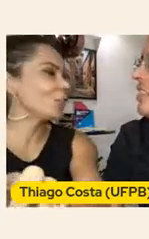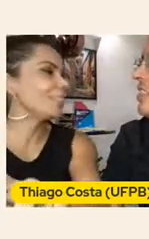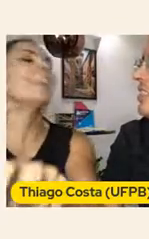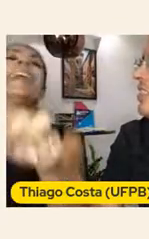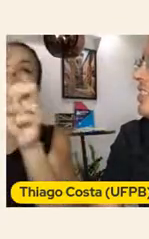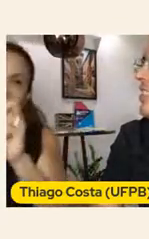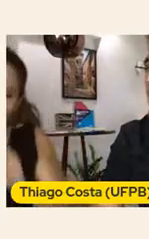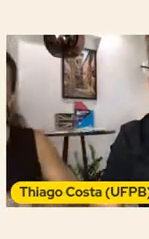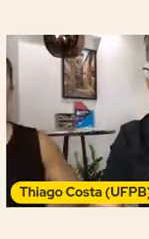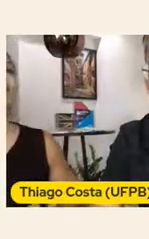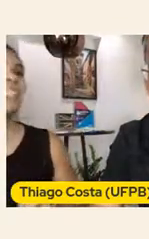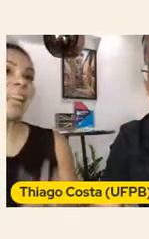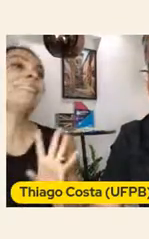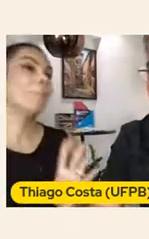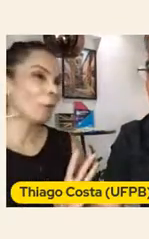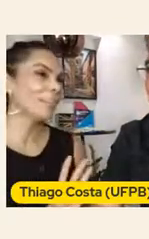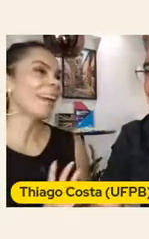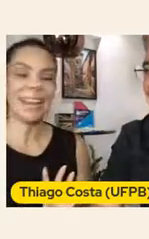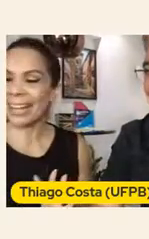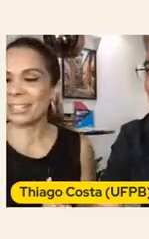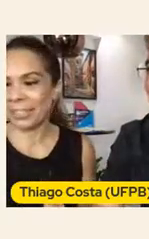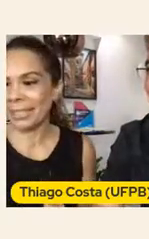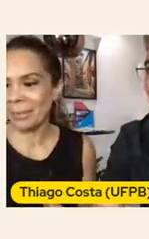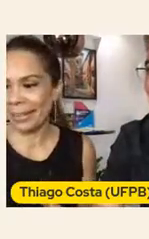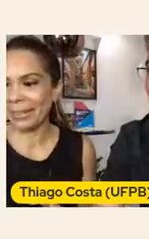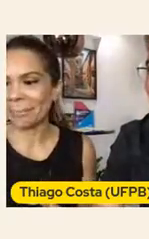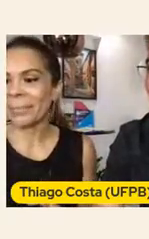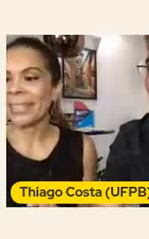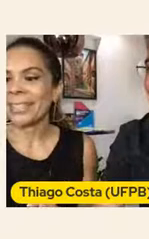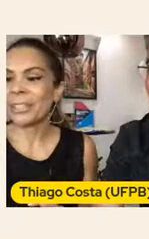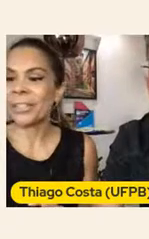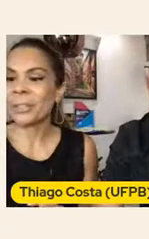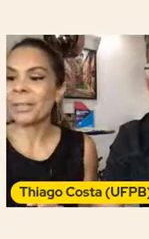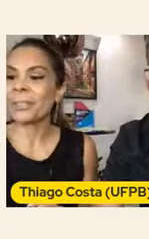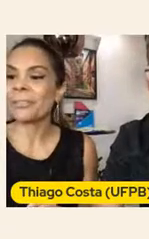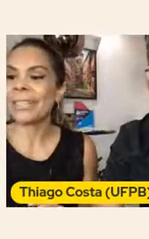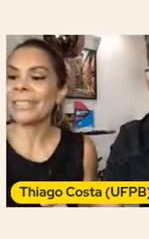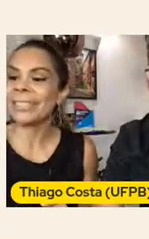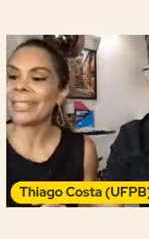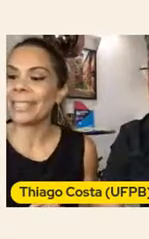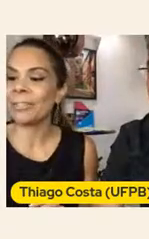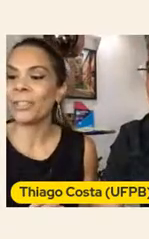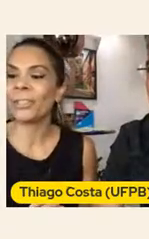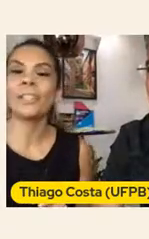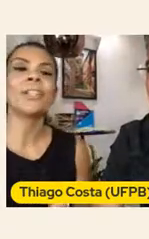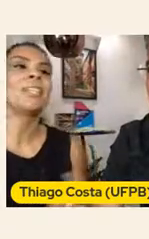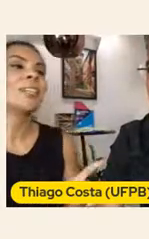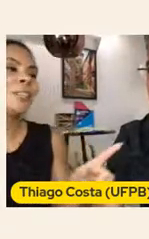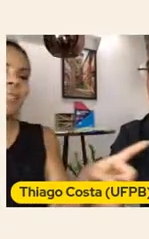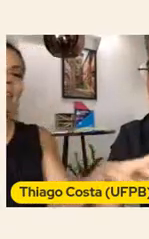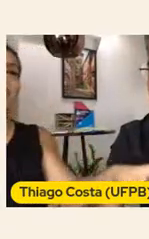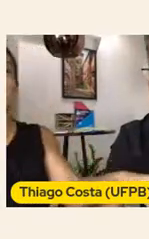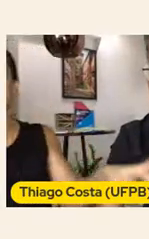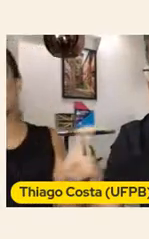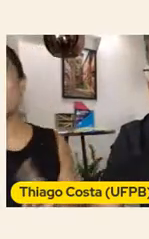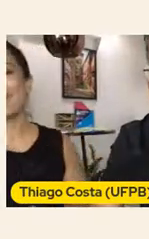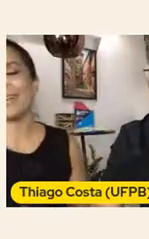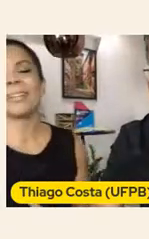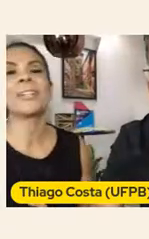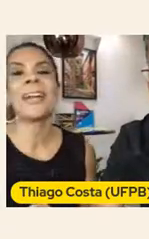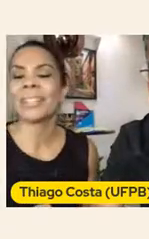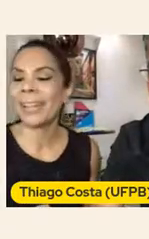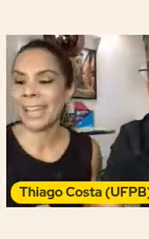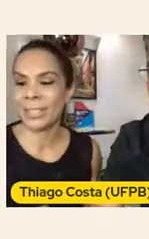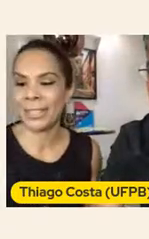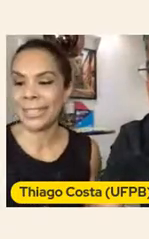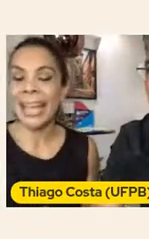I saw him. I wanted him, yes, in the morning. I saw him there. Yes. So Edmilson Fernandes da Silva Júnior, you're going to receive this book